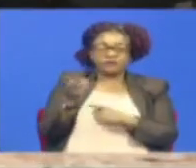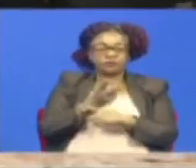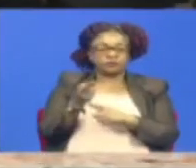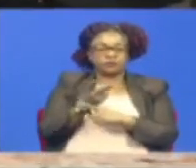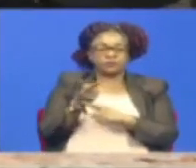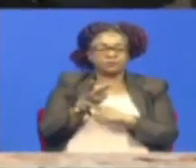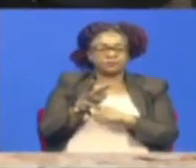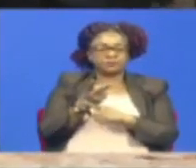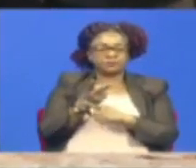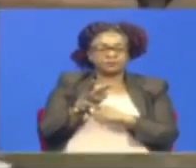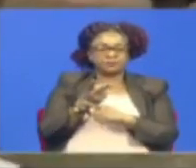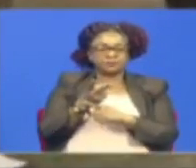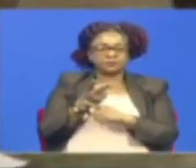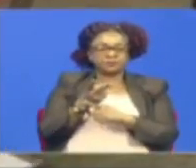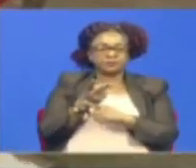association.